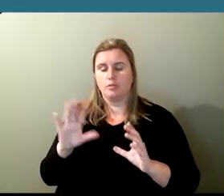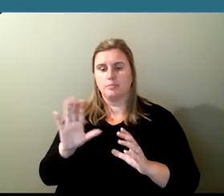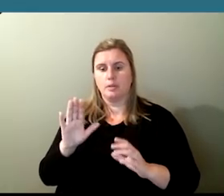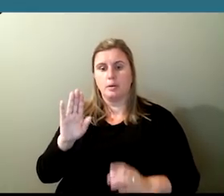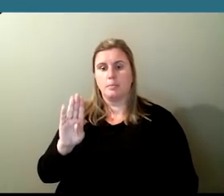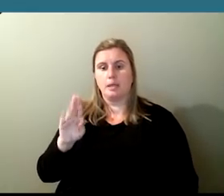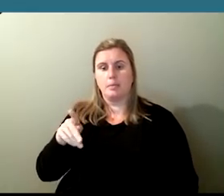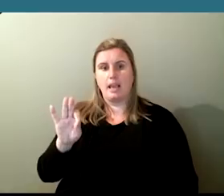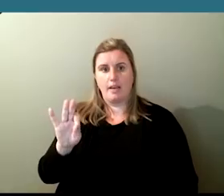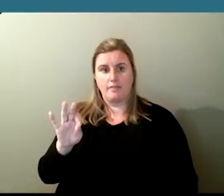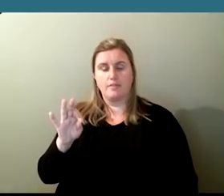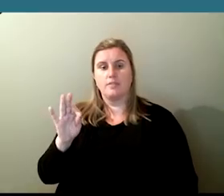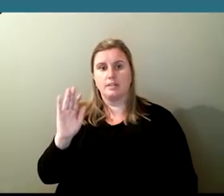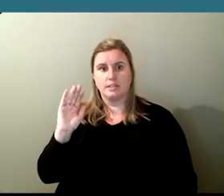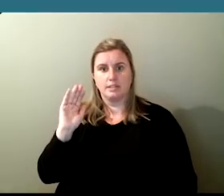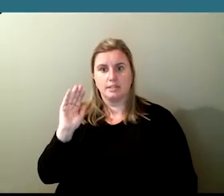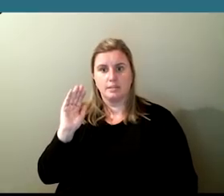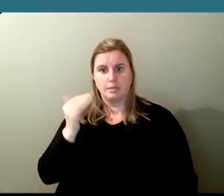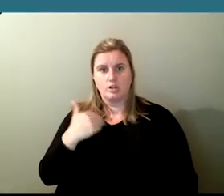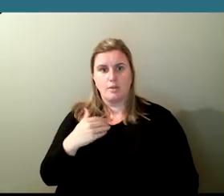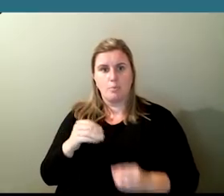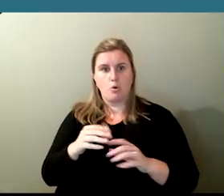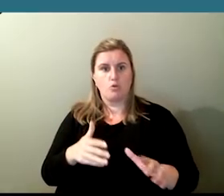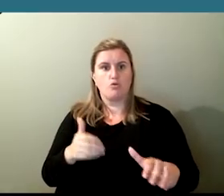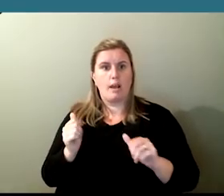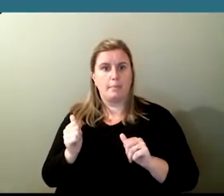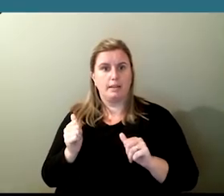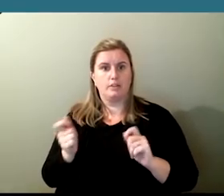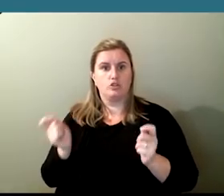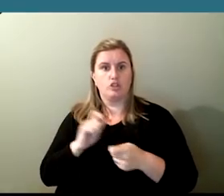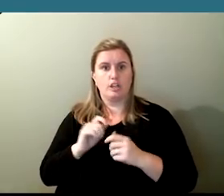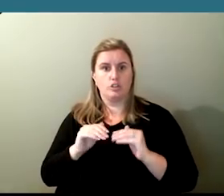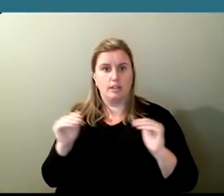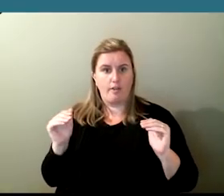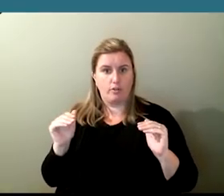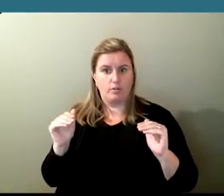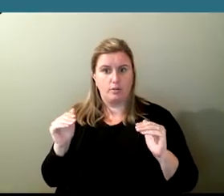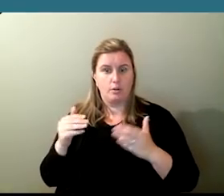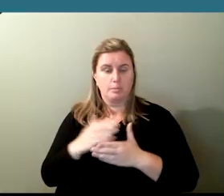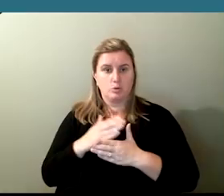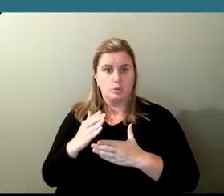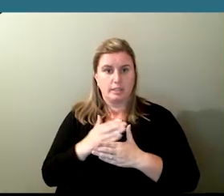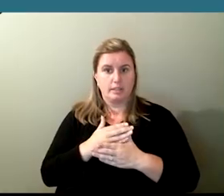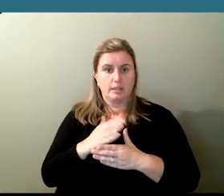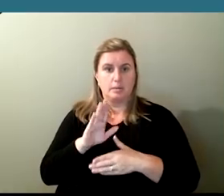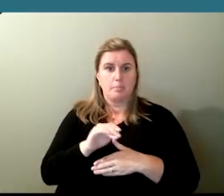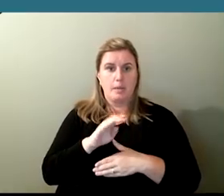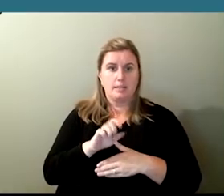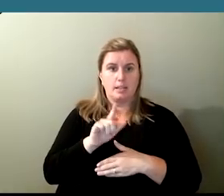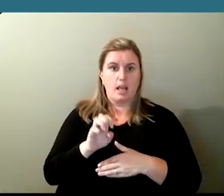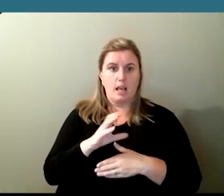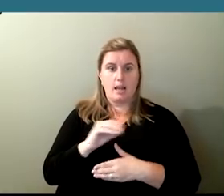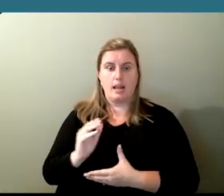BPF appeared to have a more rapid change in level between baseline and